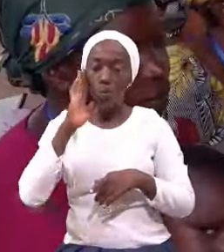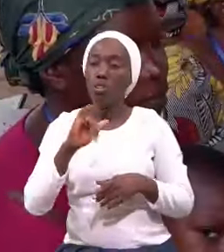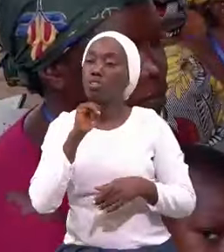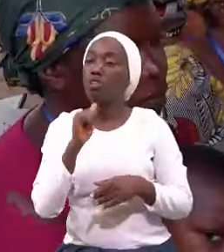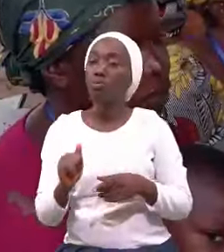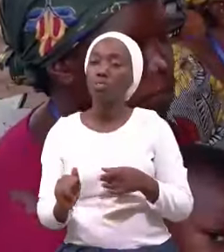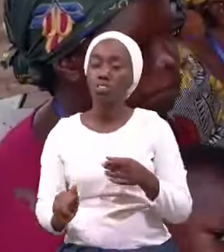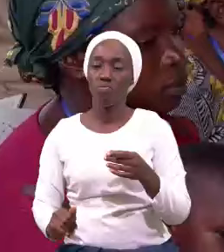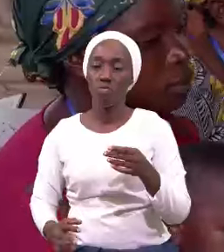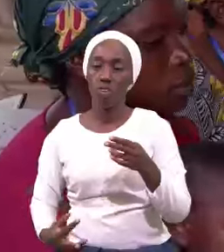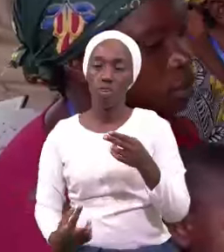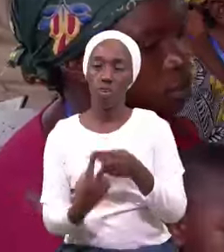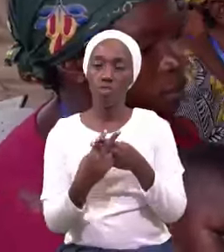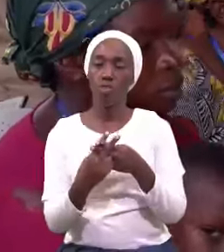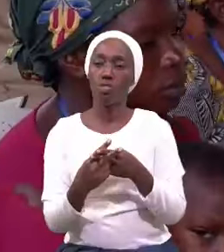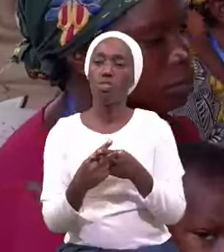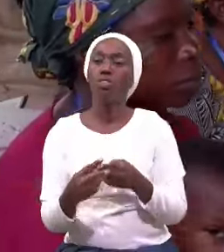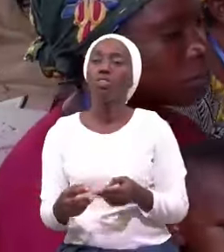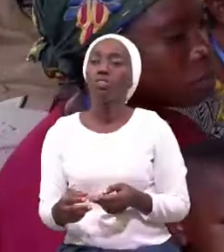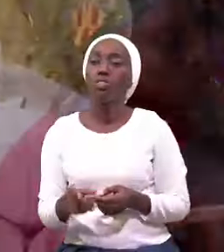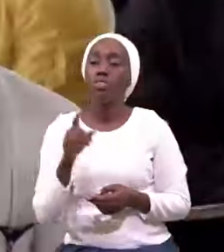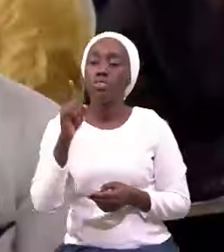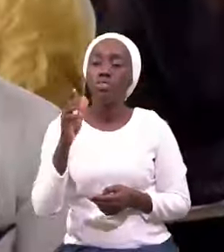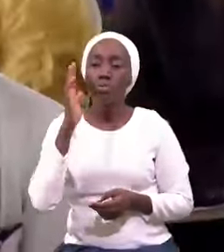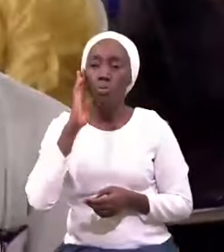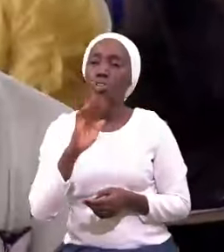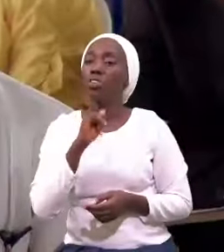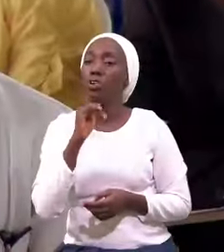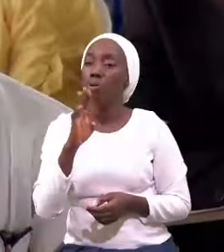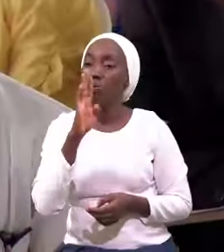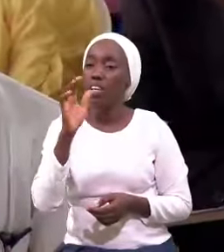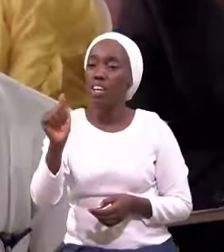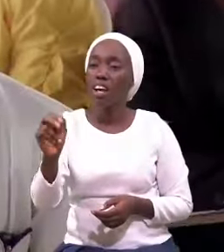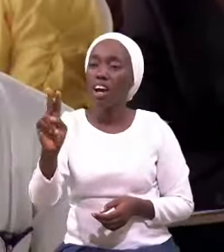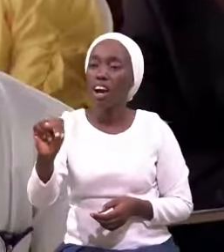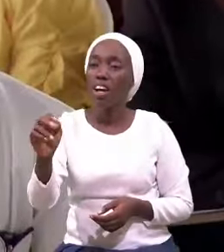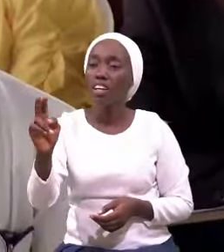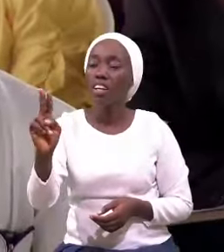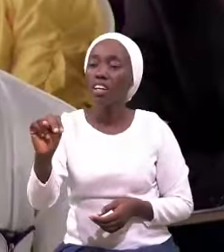You will not be Ananias, you will not be Sapphira.